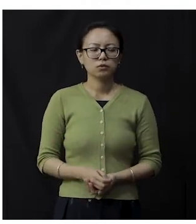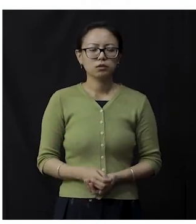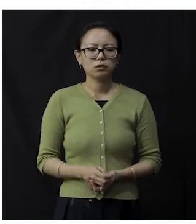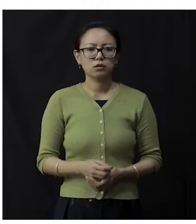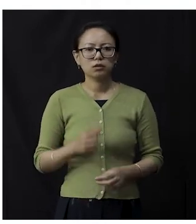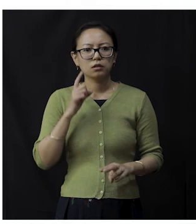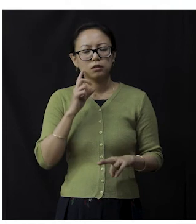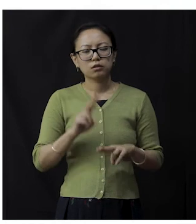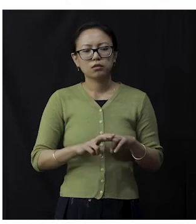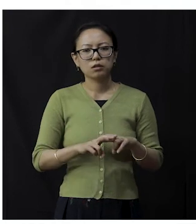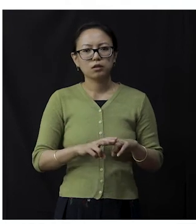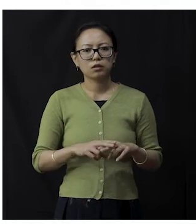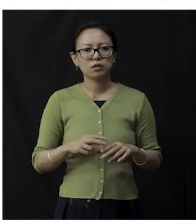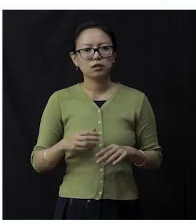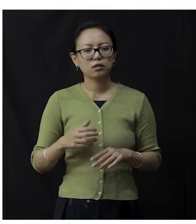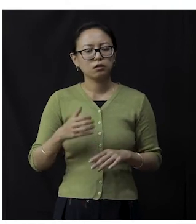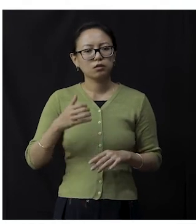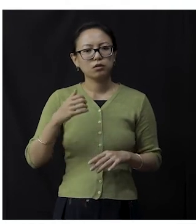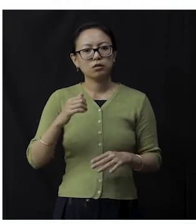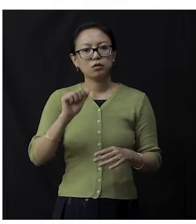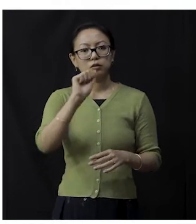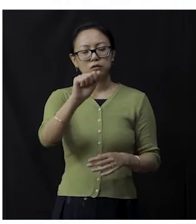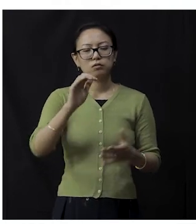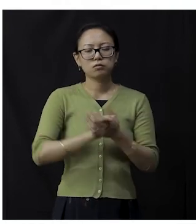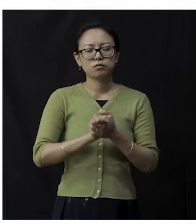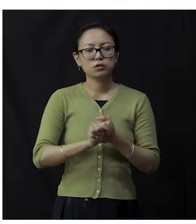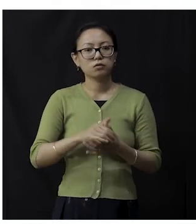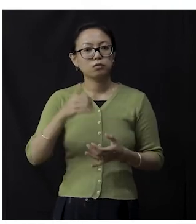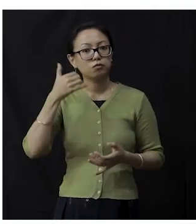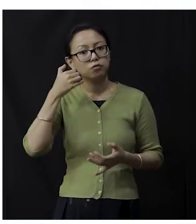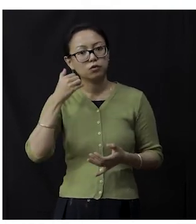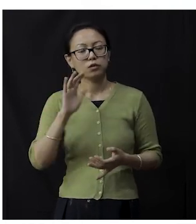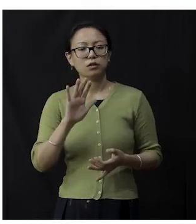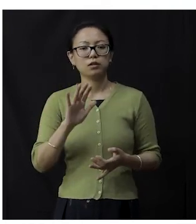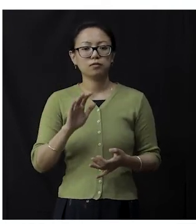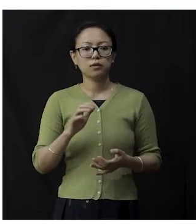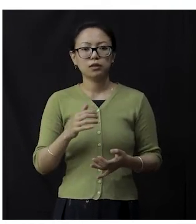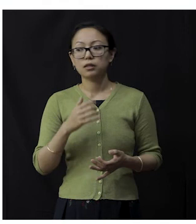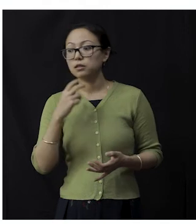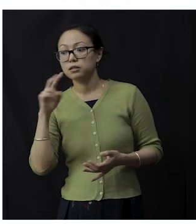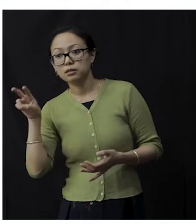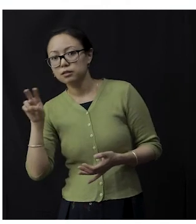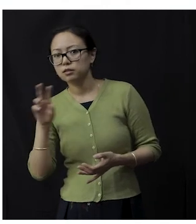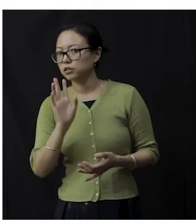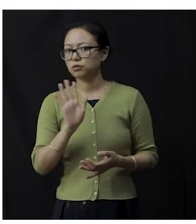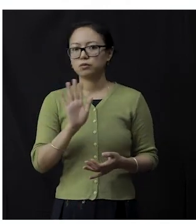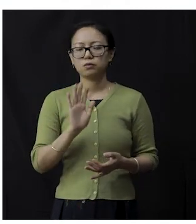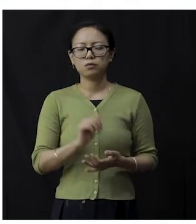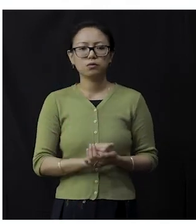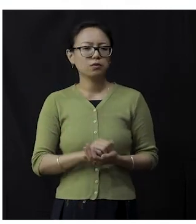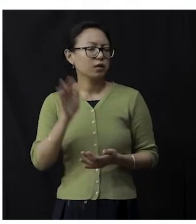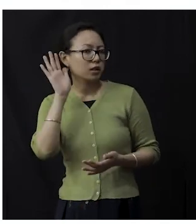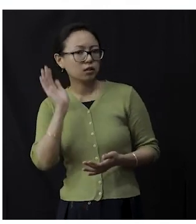specially has a phone, don't try to overlook what is he chatting, what is he watching. So we need to respect each